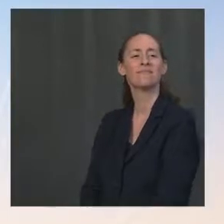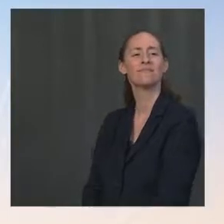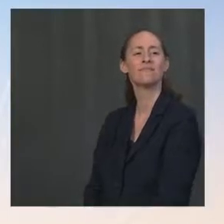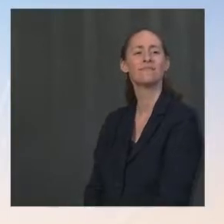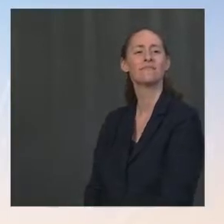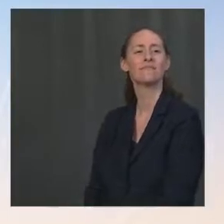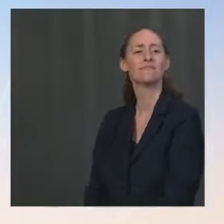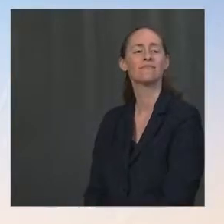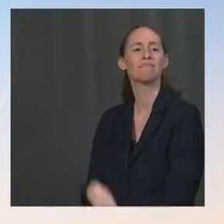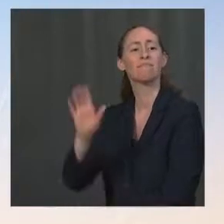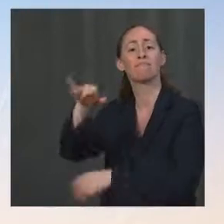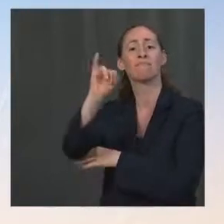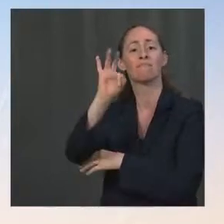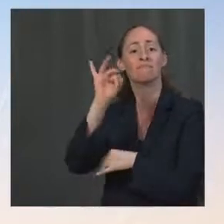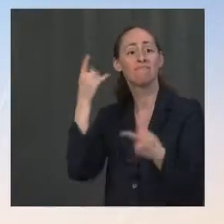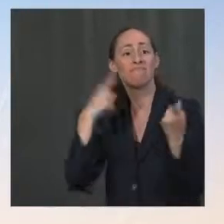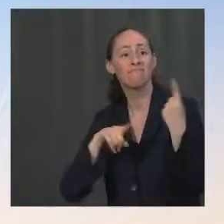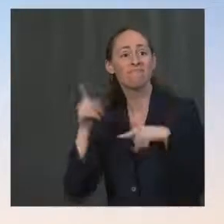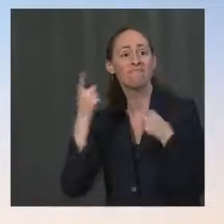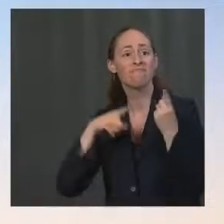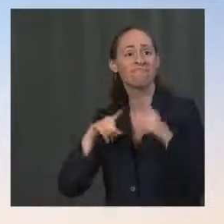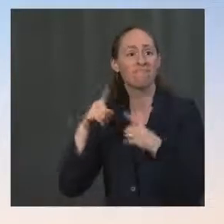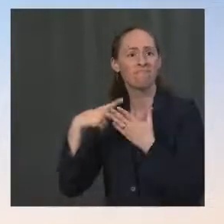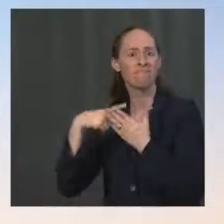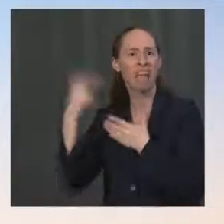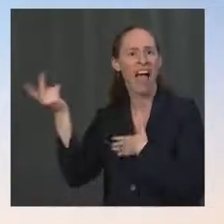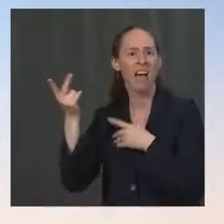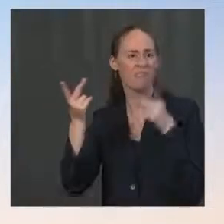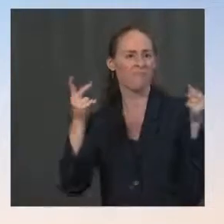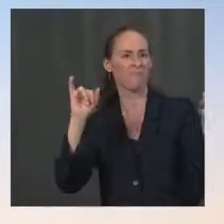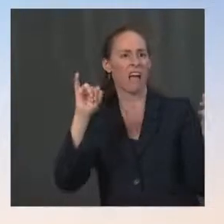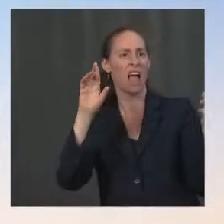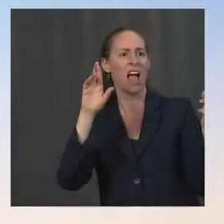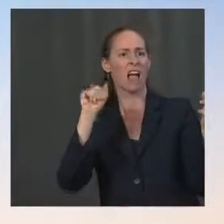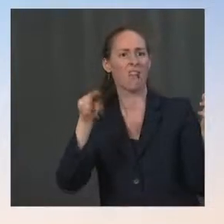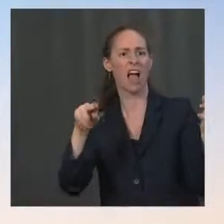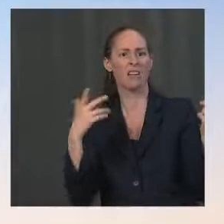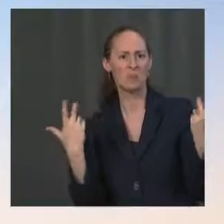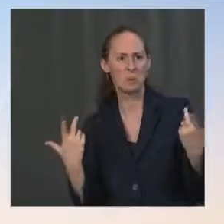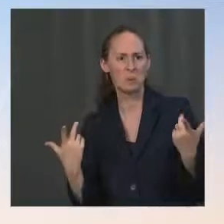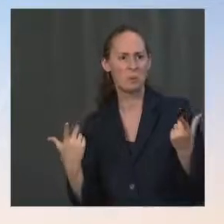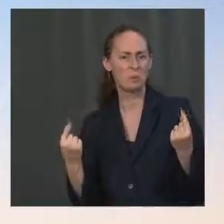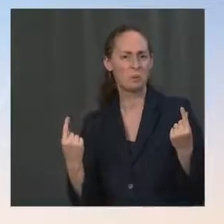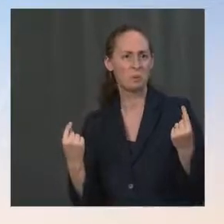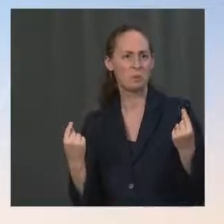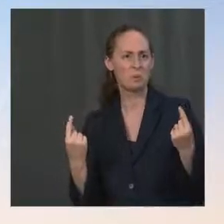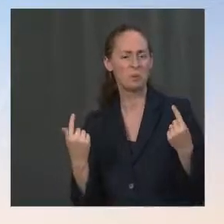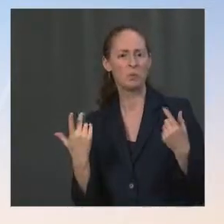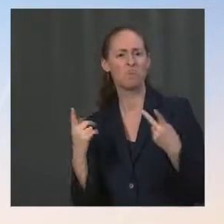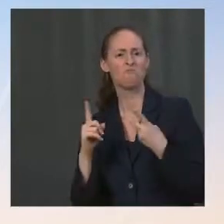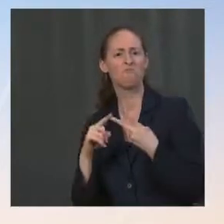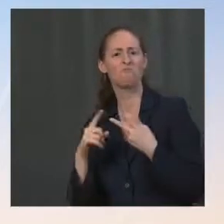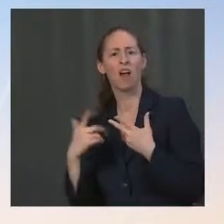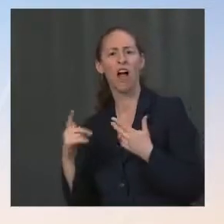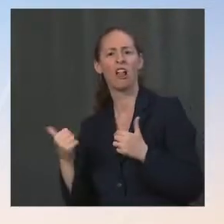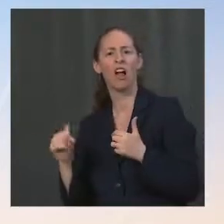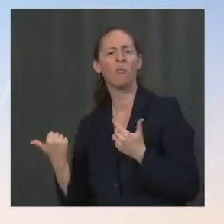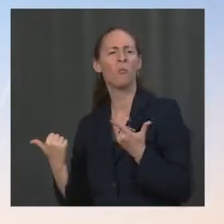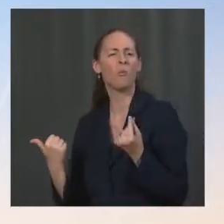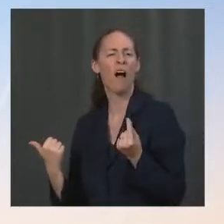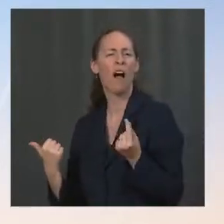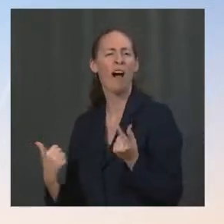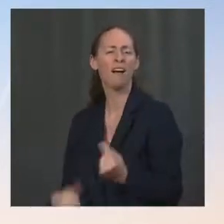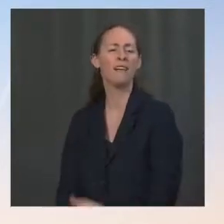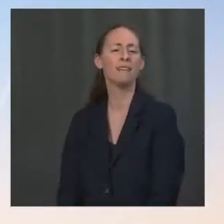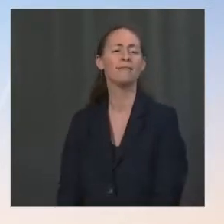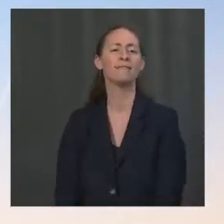he would be willing to look at other options. Can you share a little bit more about what other options might mean? Well, any president always maintains a range of options,